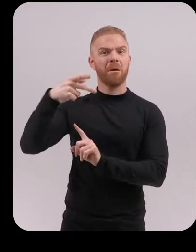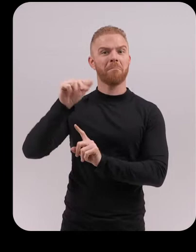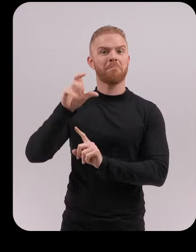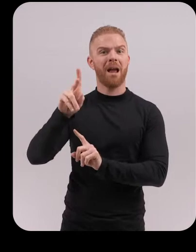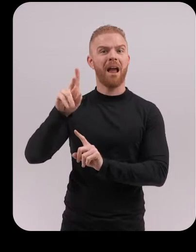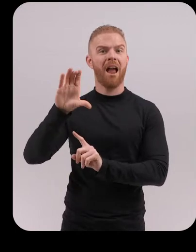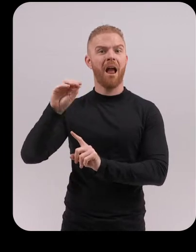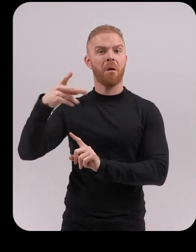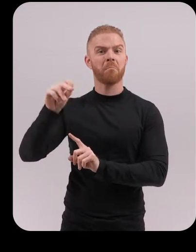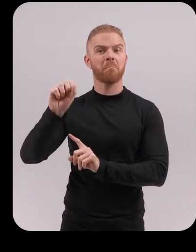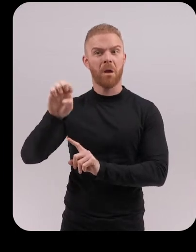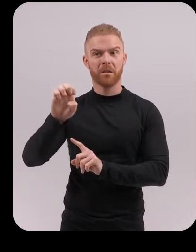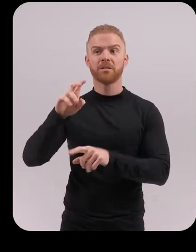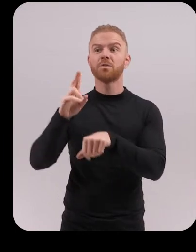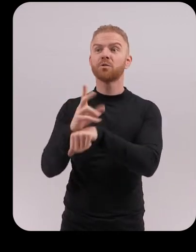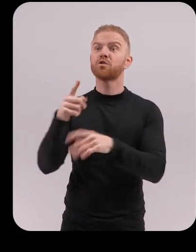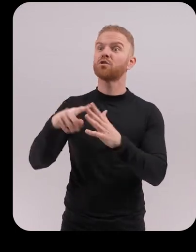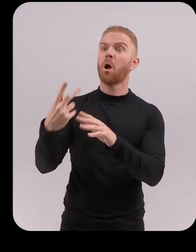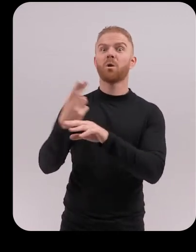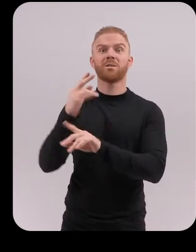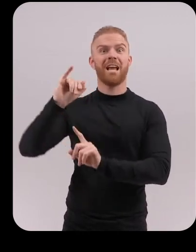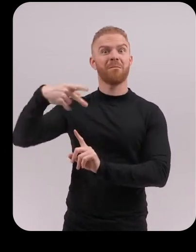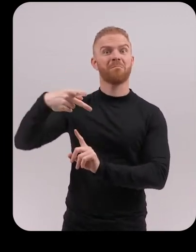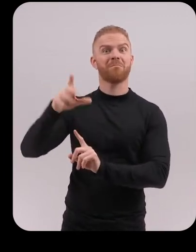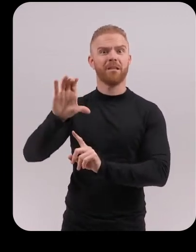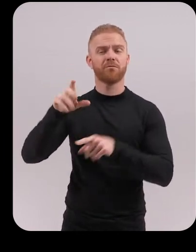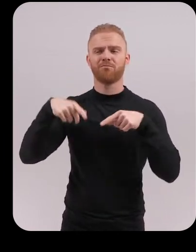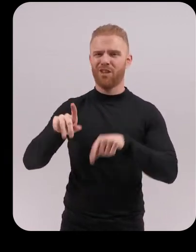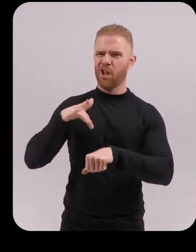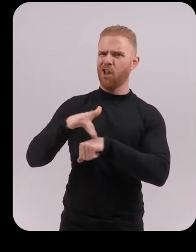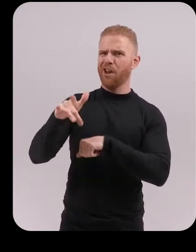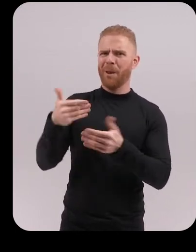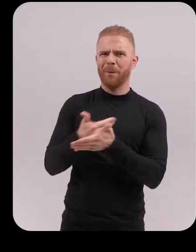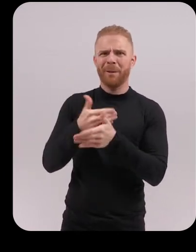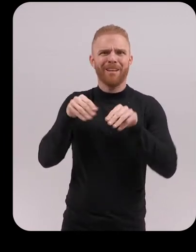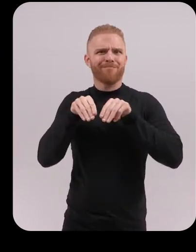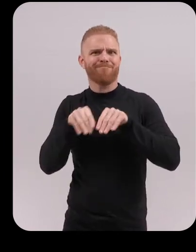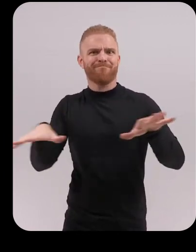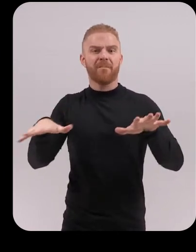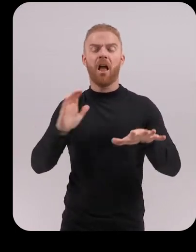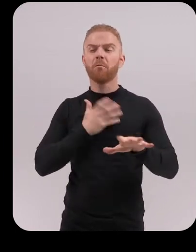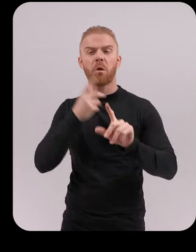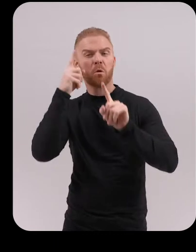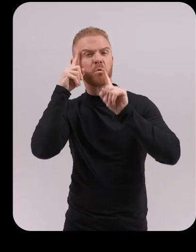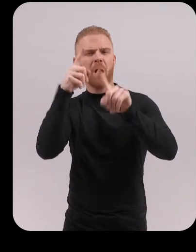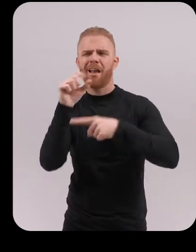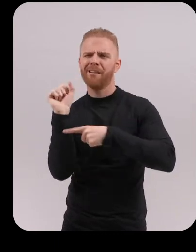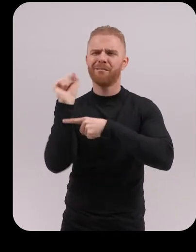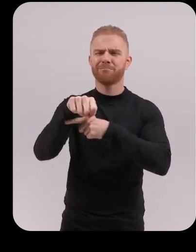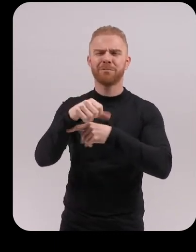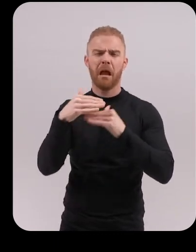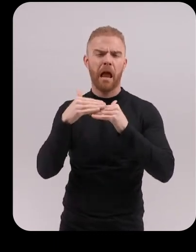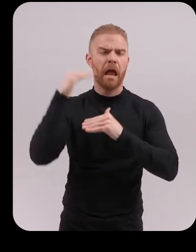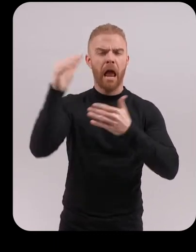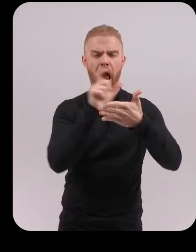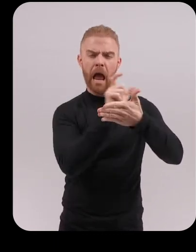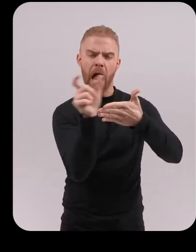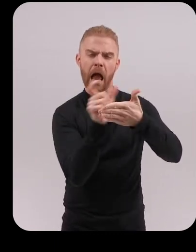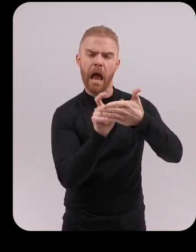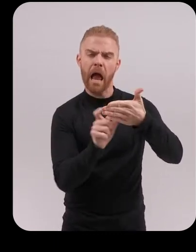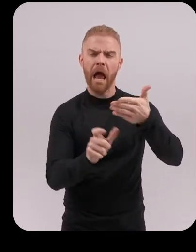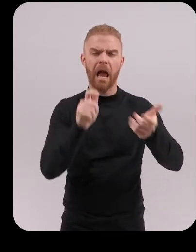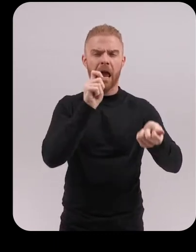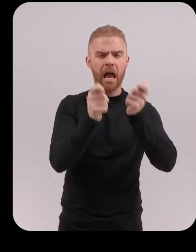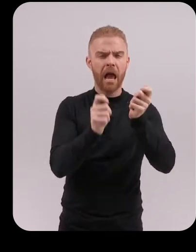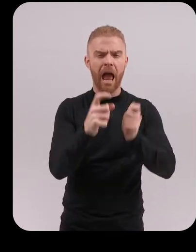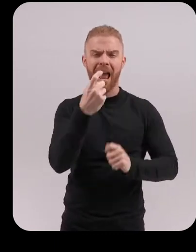started using Jetpack Compose when I was still in early preview. Our goal was to overcome the verbosity that's associated with manipulating XML